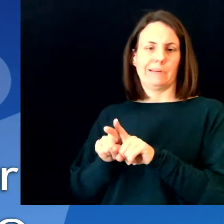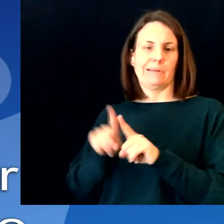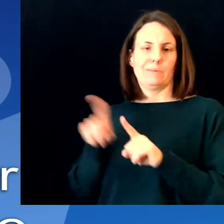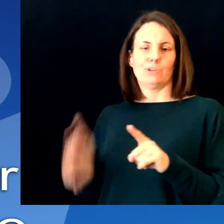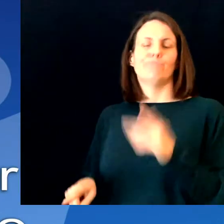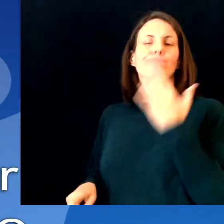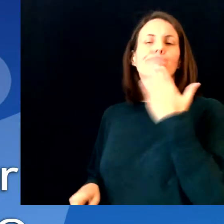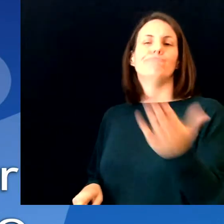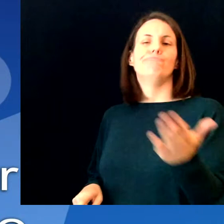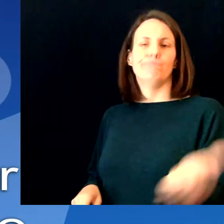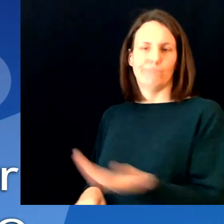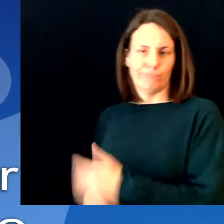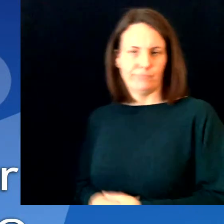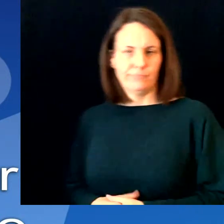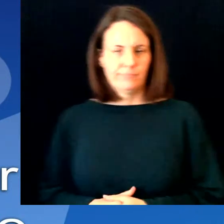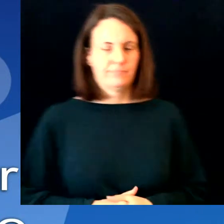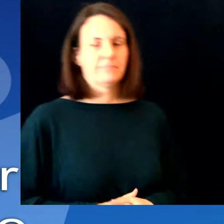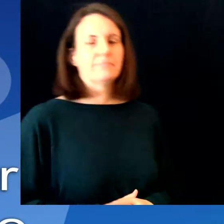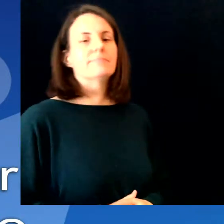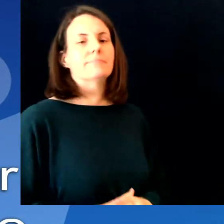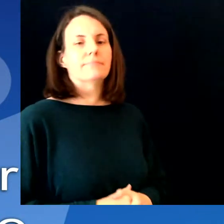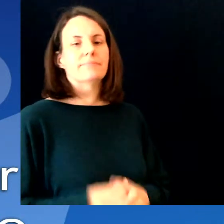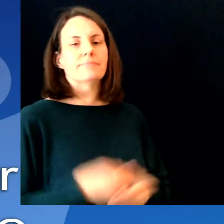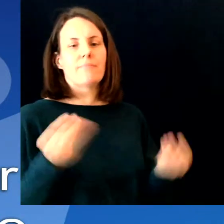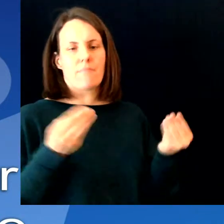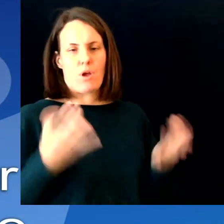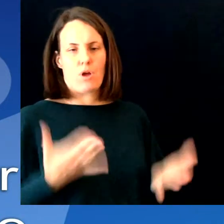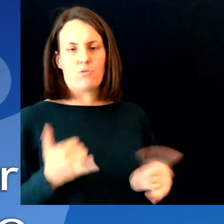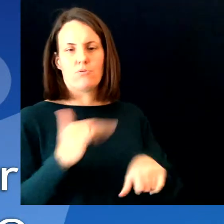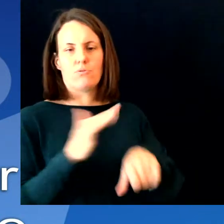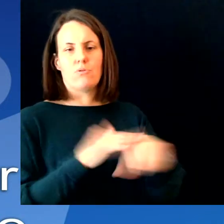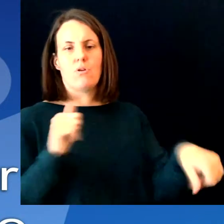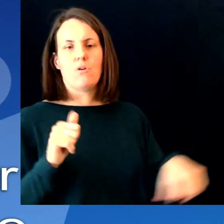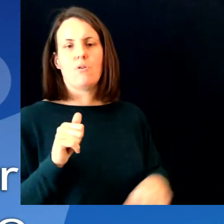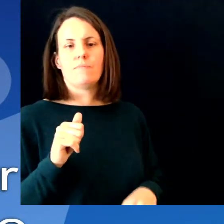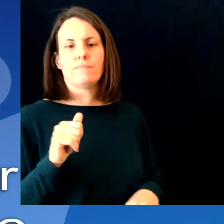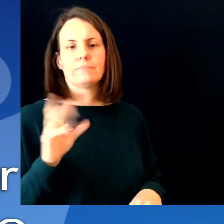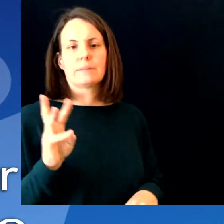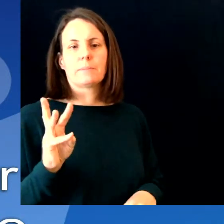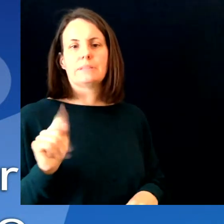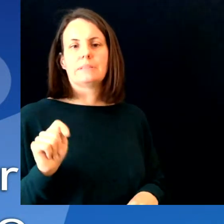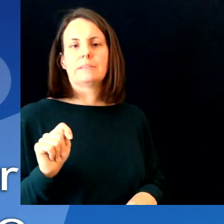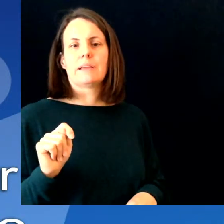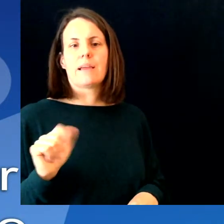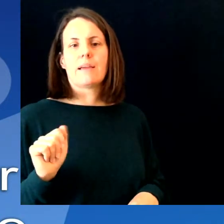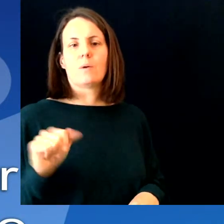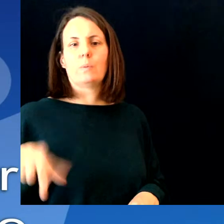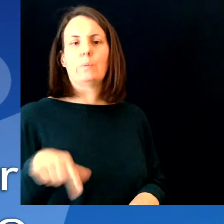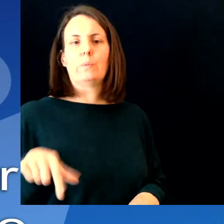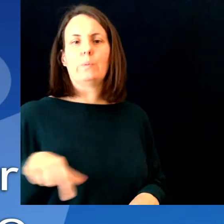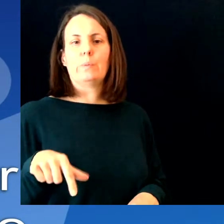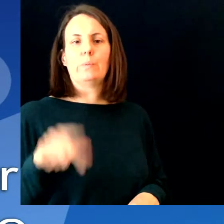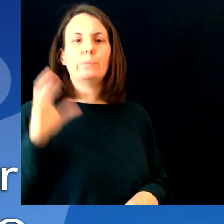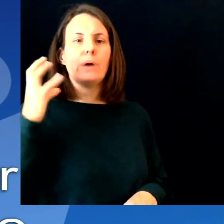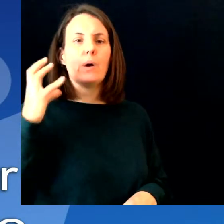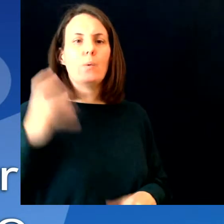Thank you. Now to Rob Sussman from WTAQ Radio in Green Bay. Rob?